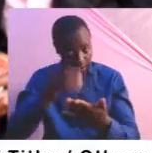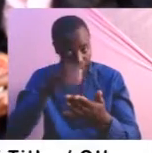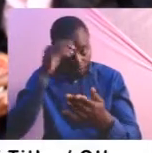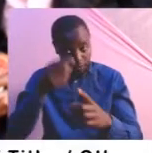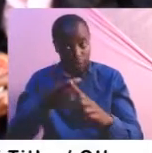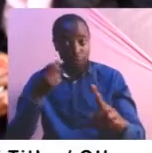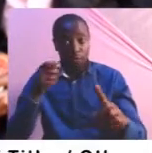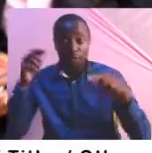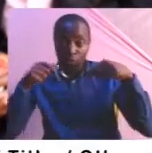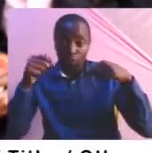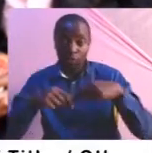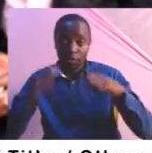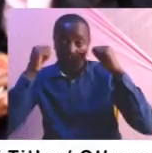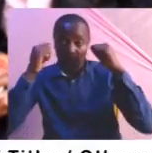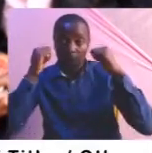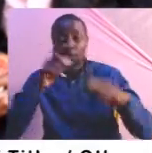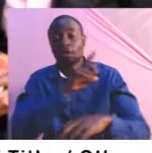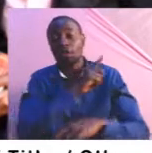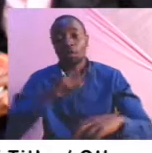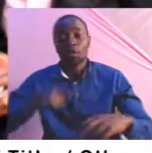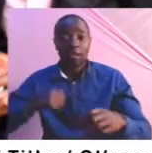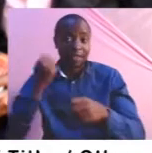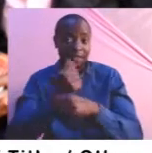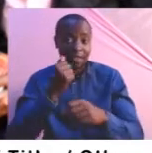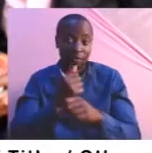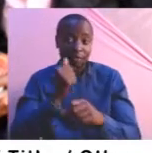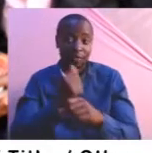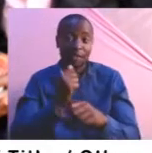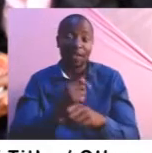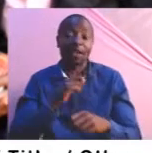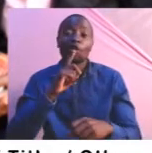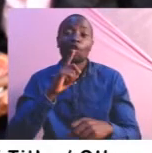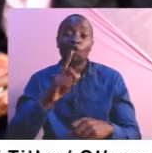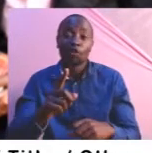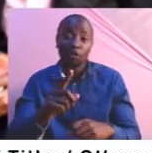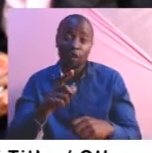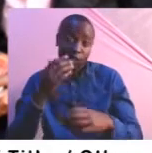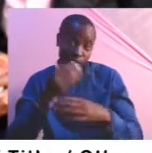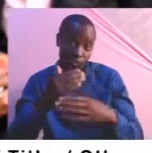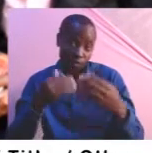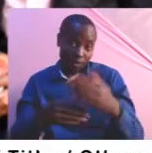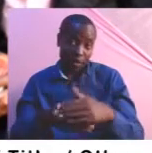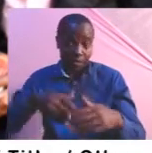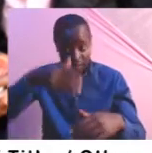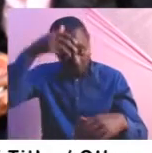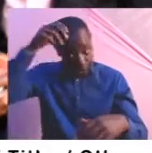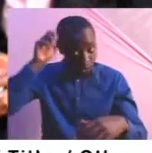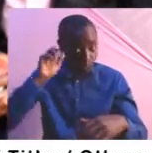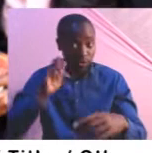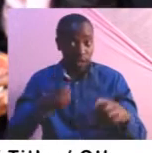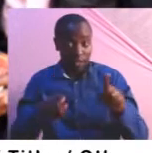first, Almighty God has made an irrevocable commitment to establish the Jews as his people.